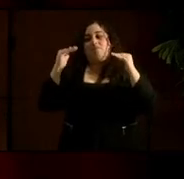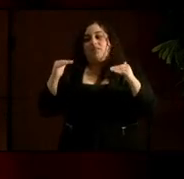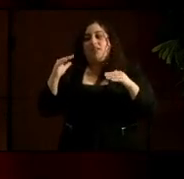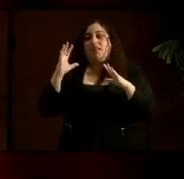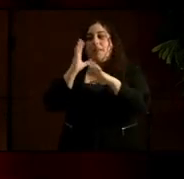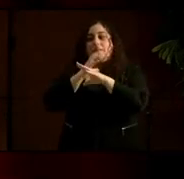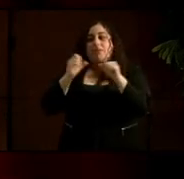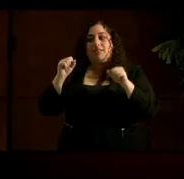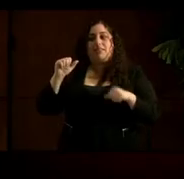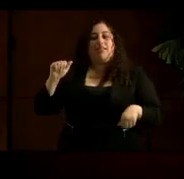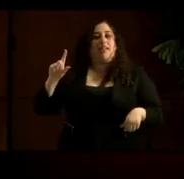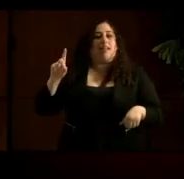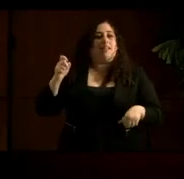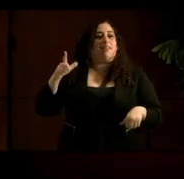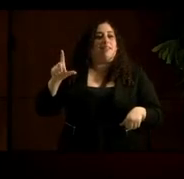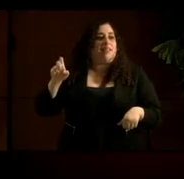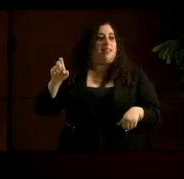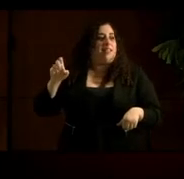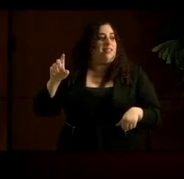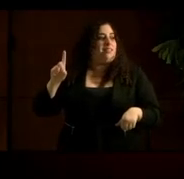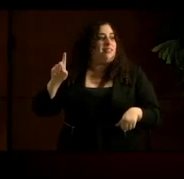podium.